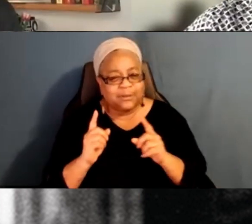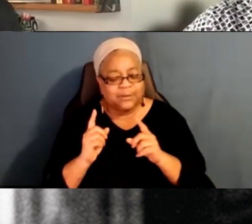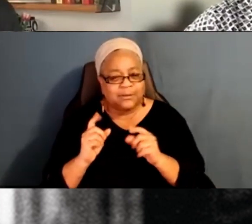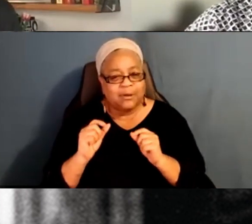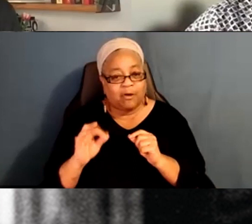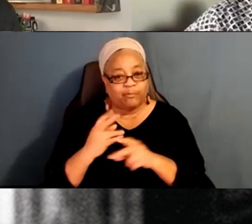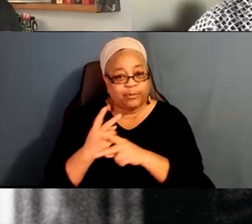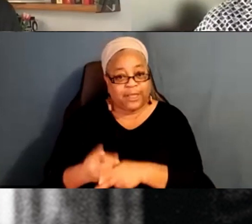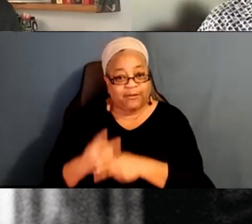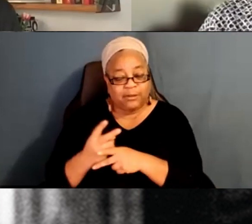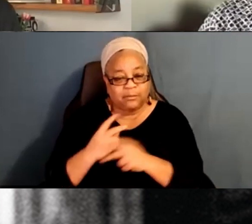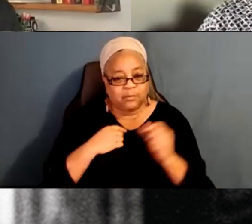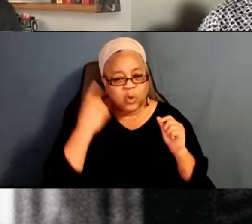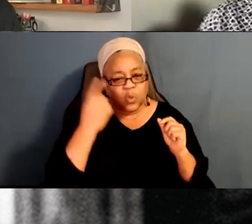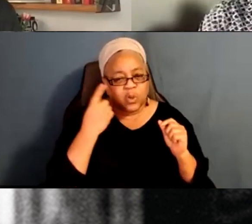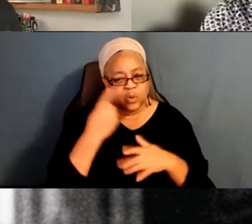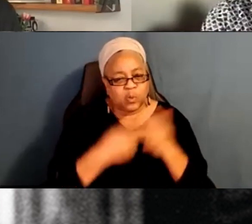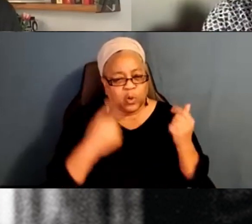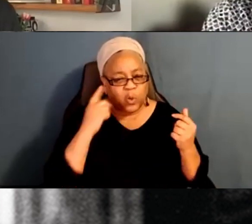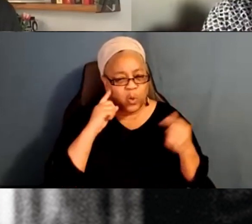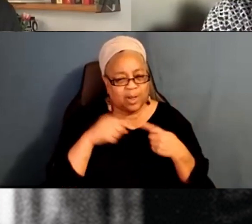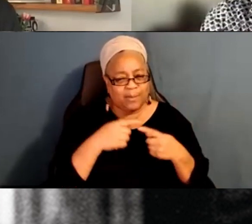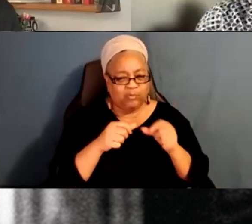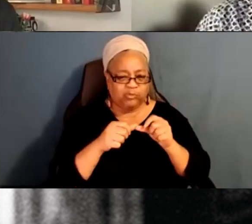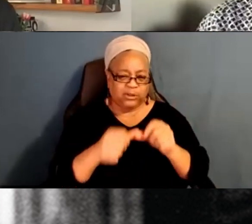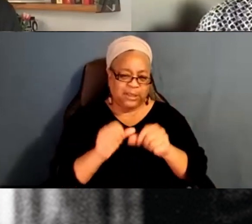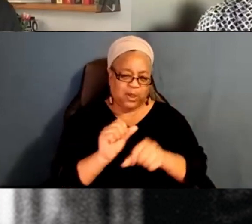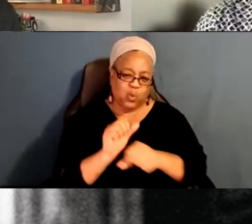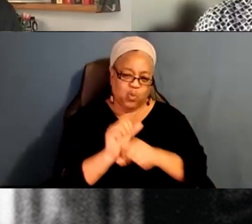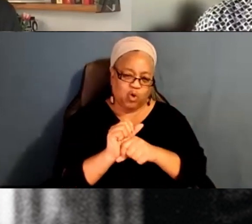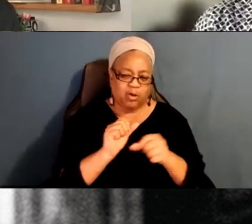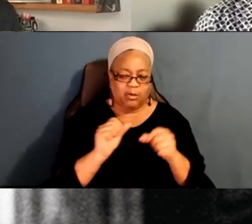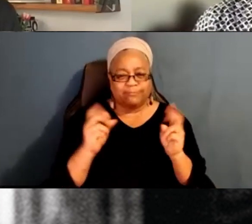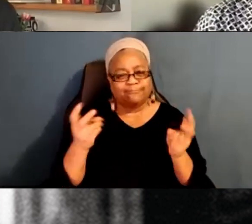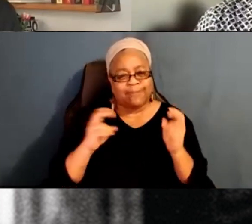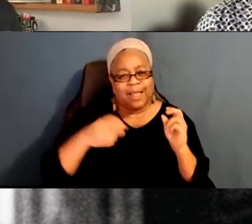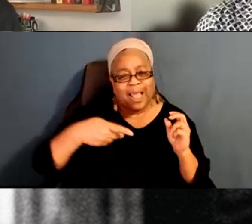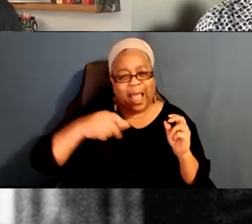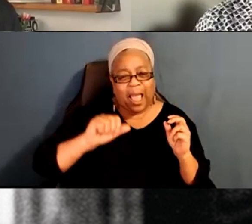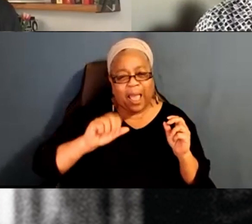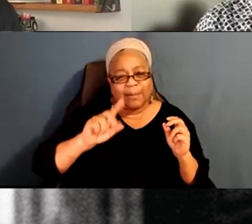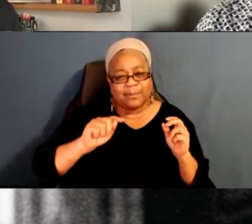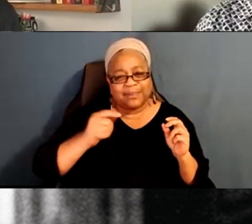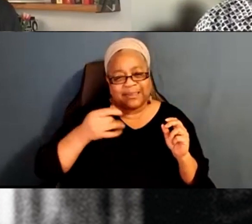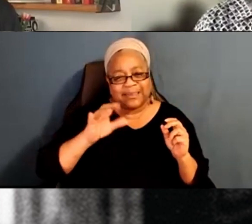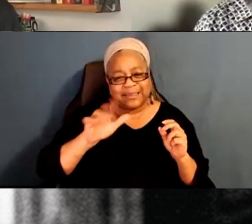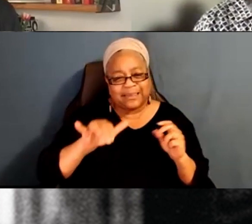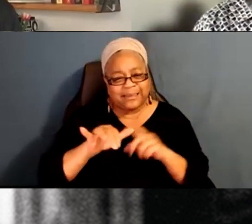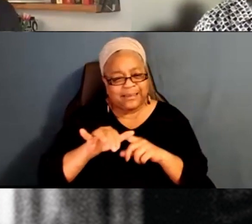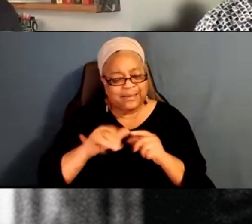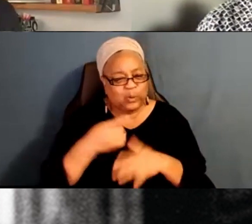wondered what we thought that sustaining work of hapticity sort of looked and felt and sounded